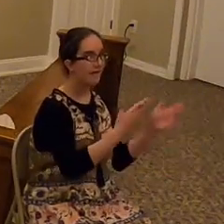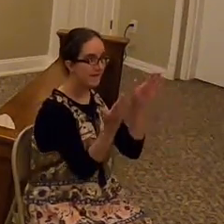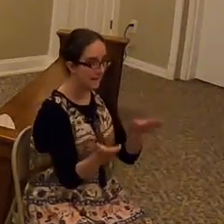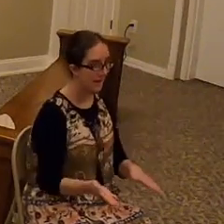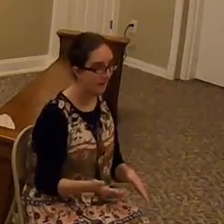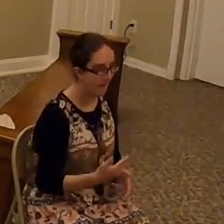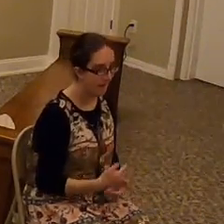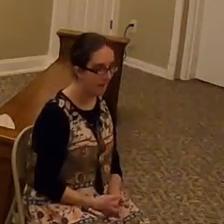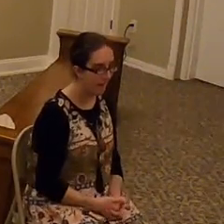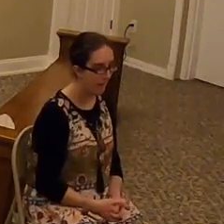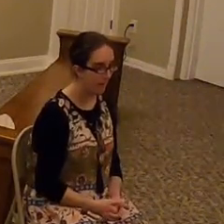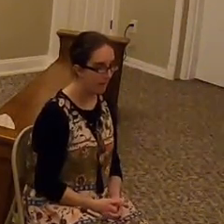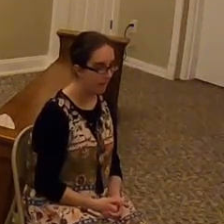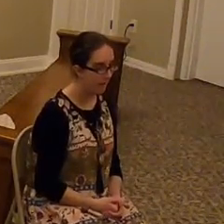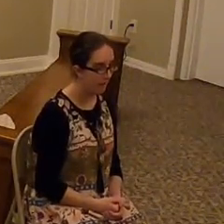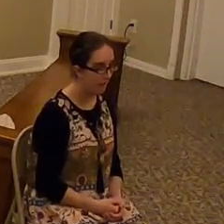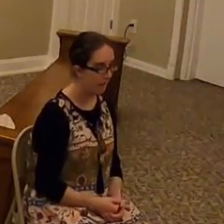die.